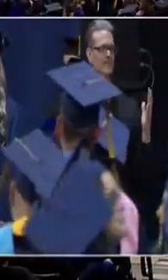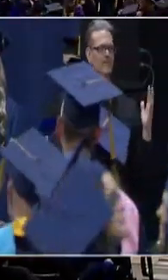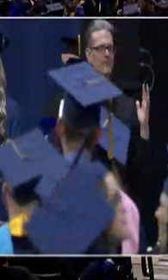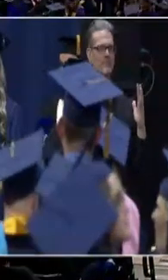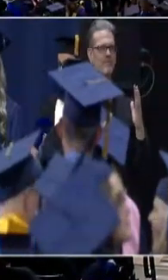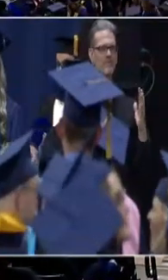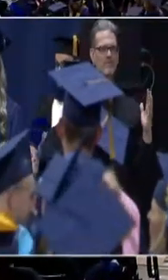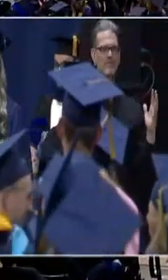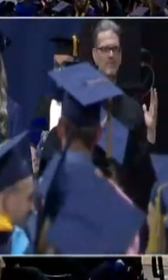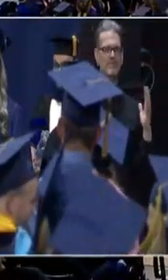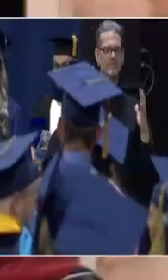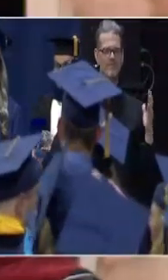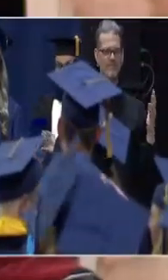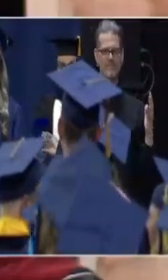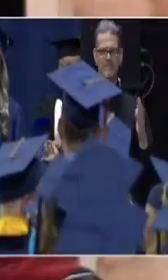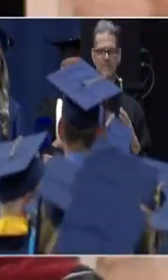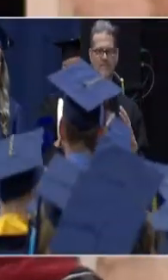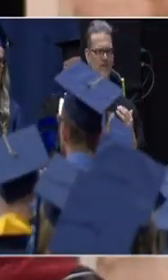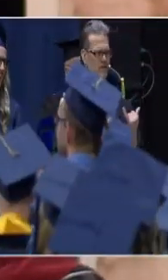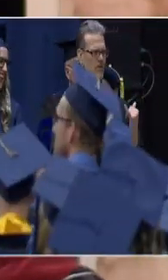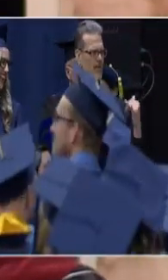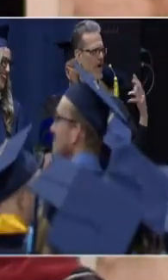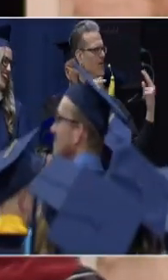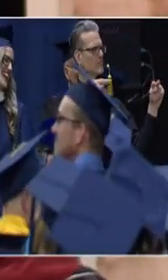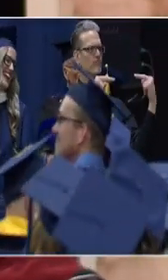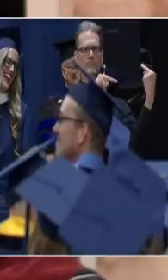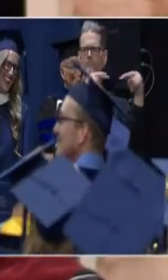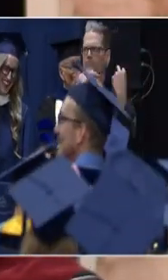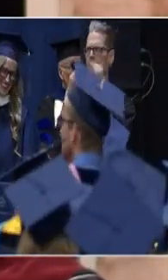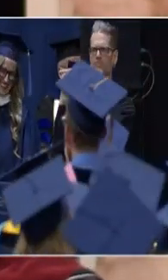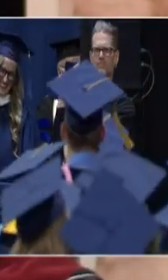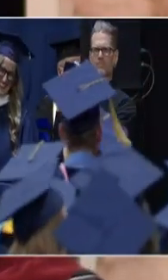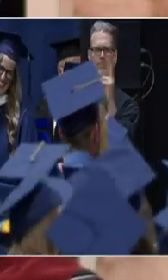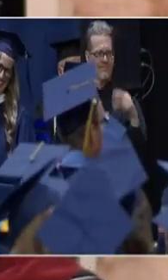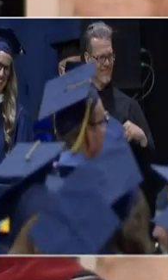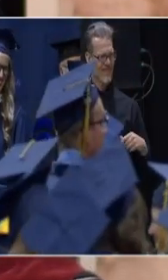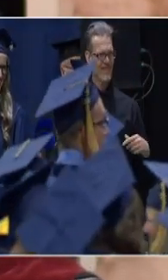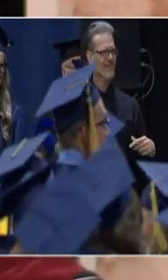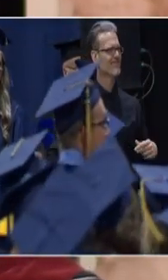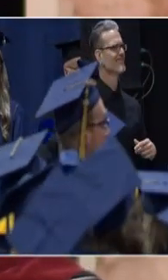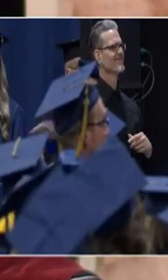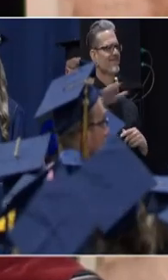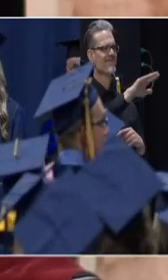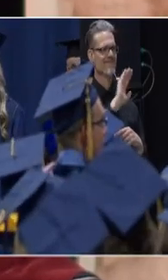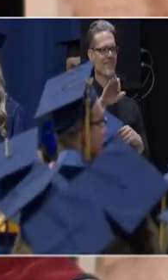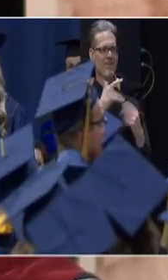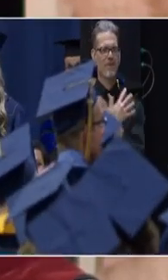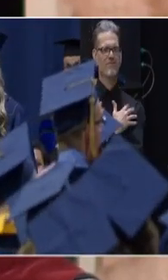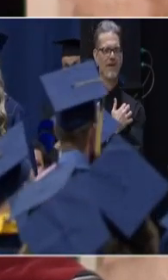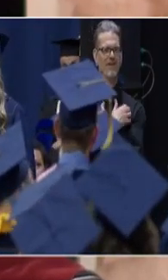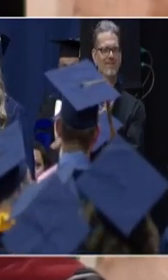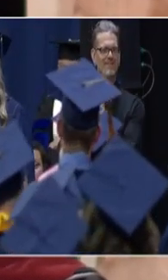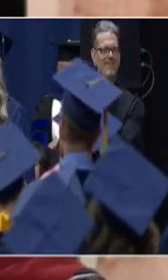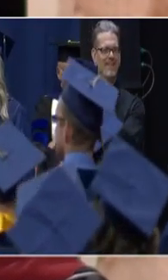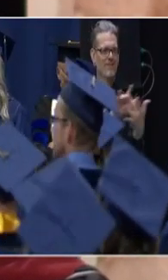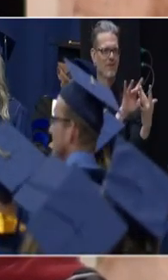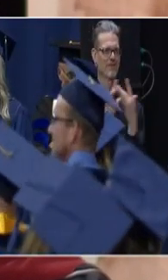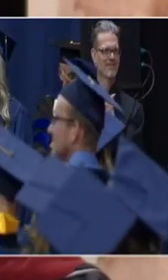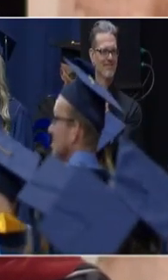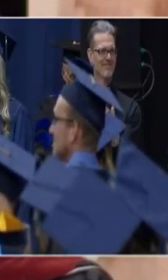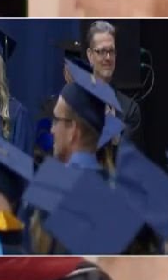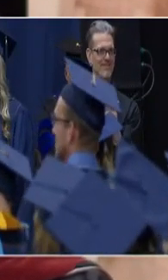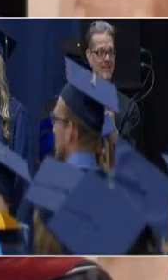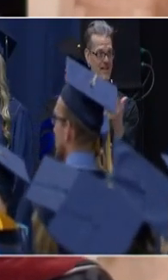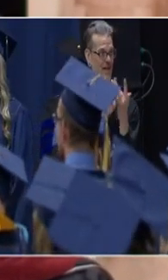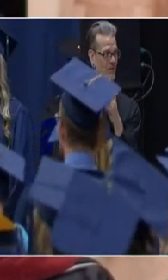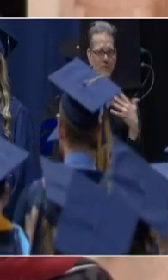So, look around you, graduates. These individuals are your bare network. This network is a